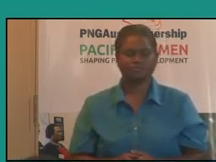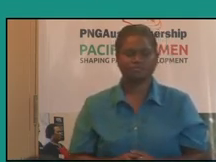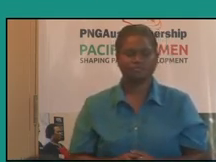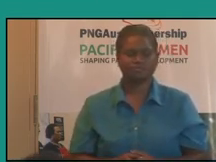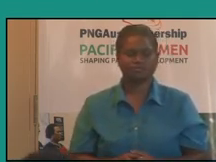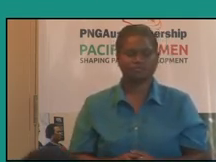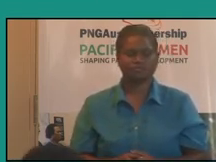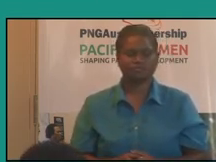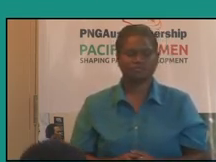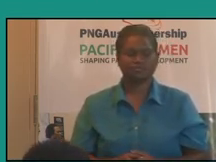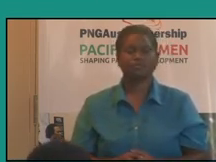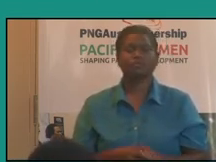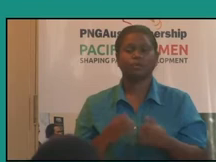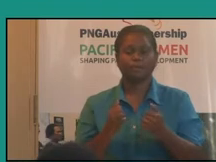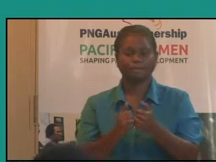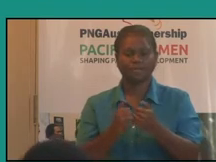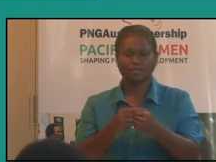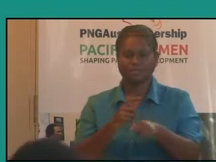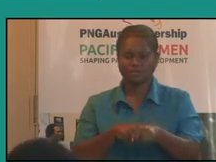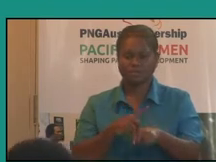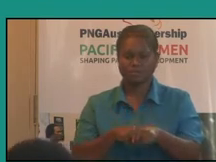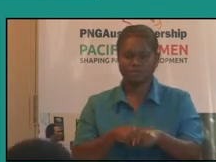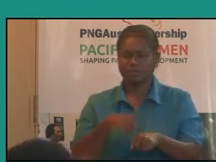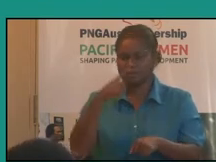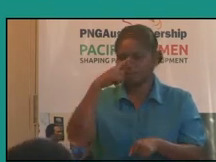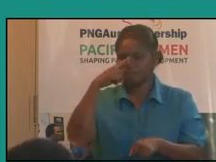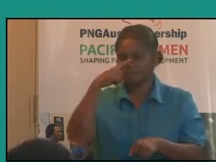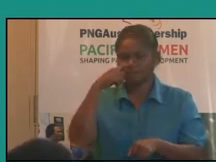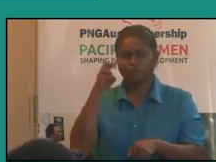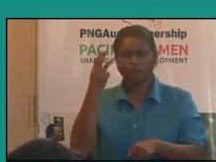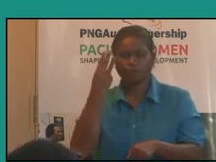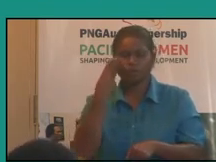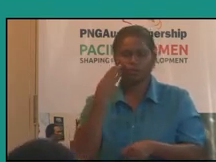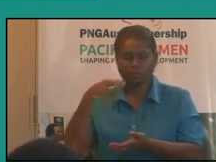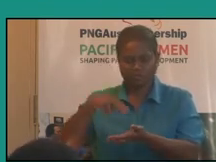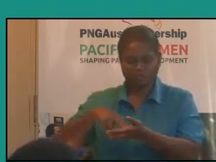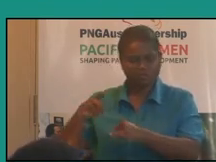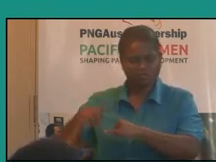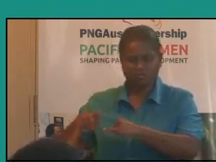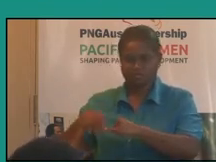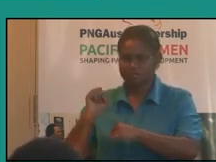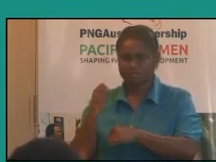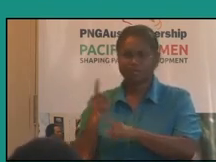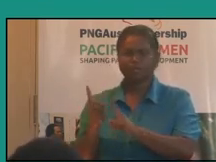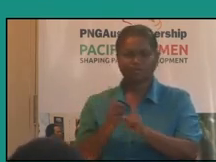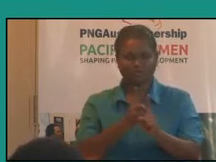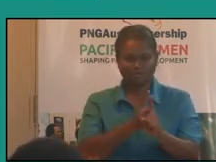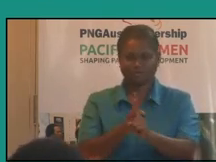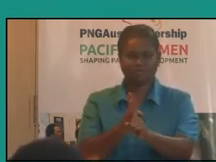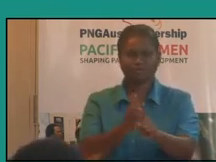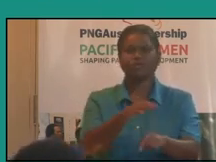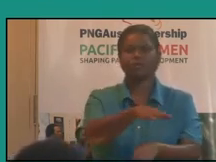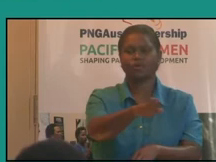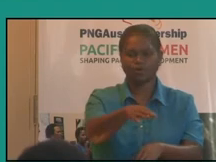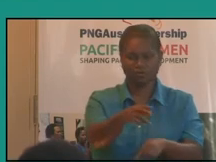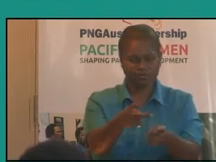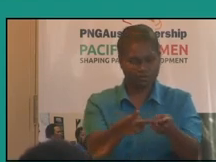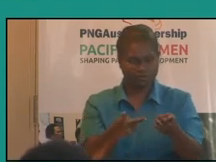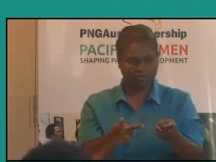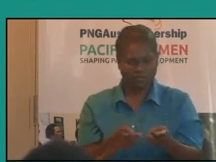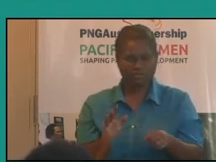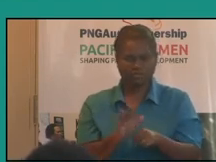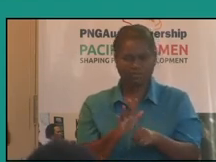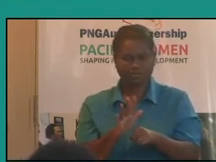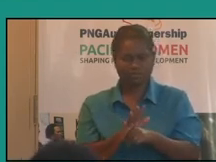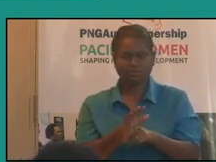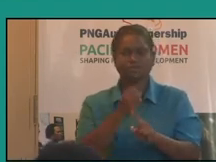awareness. So a lot of the work is done by the committee members. So when they go out, they're communicating at that level where, you know, she did this for us at